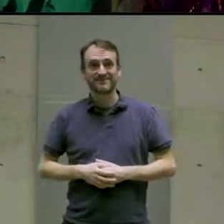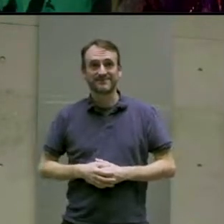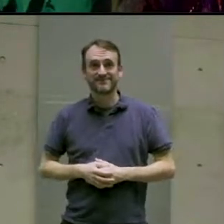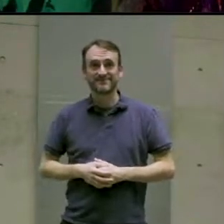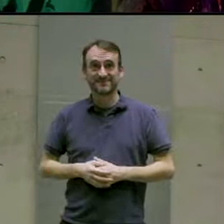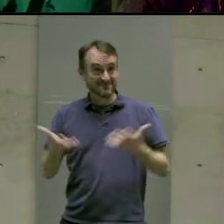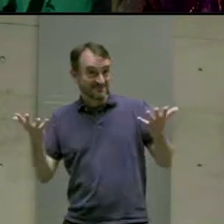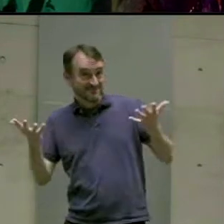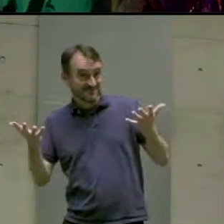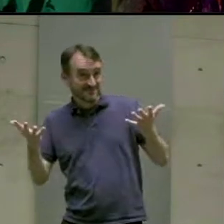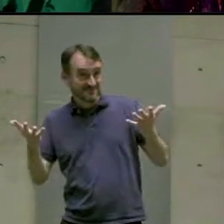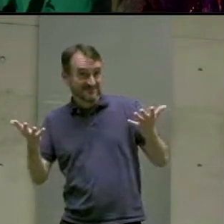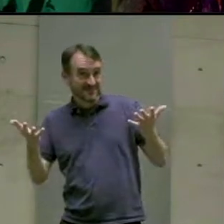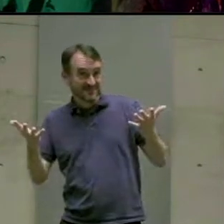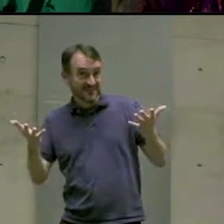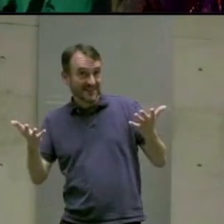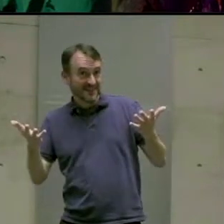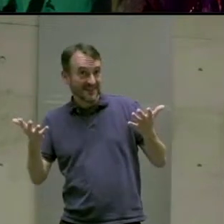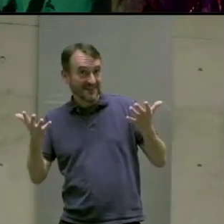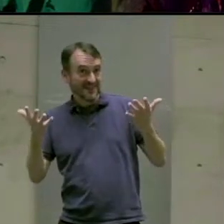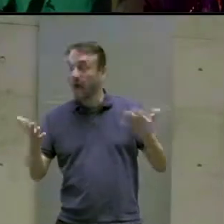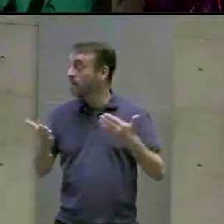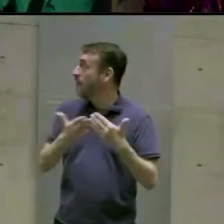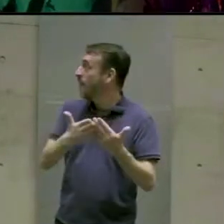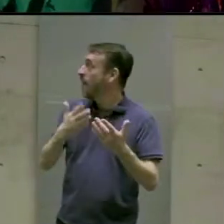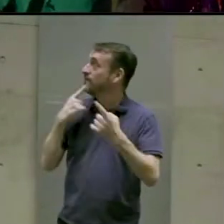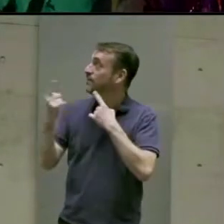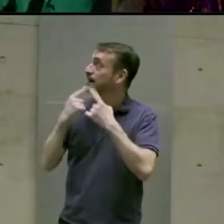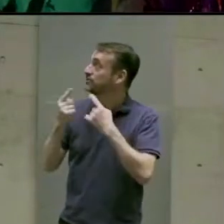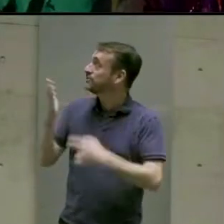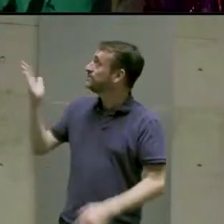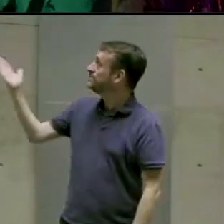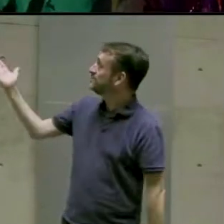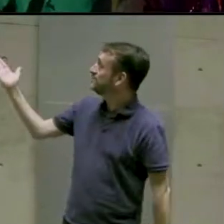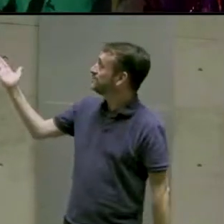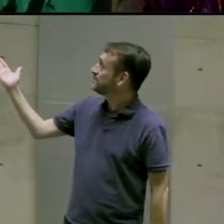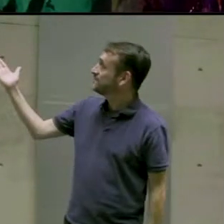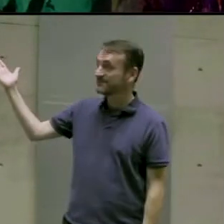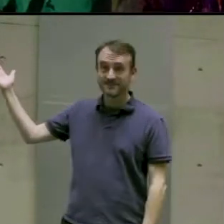How about I give you even more information?